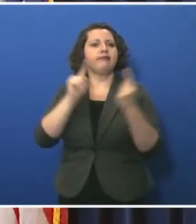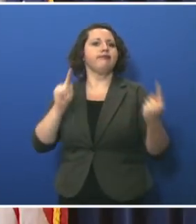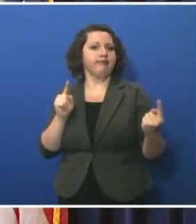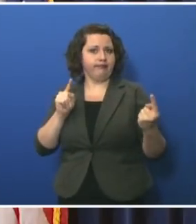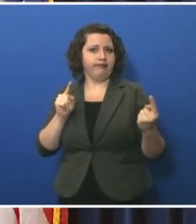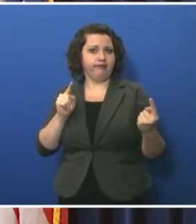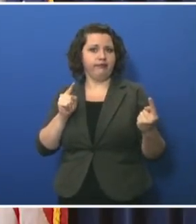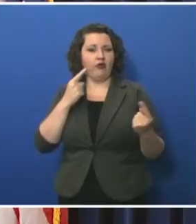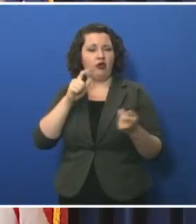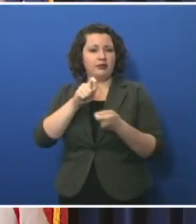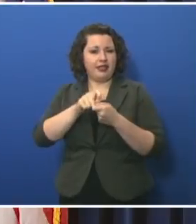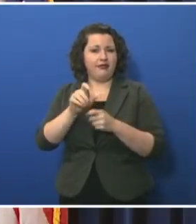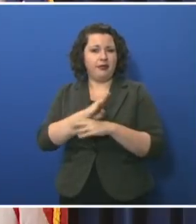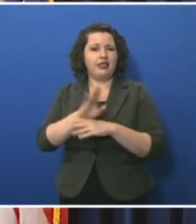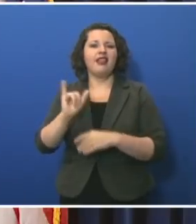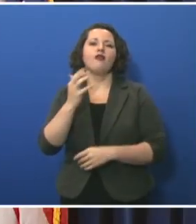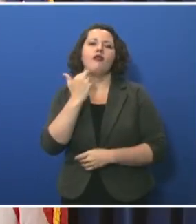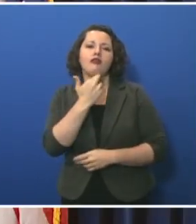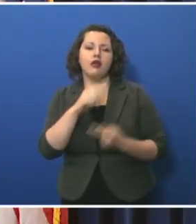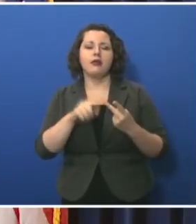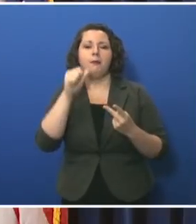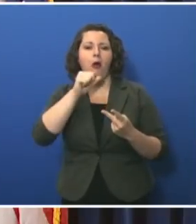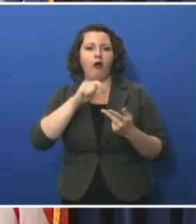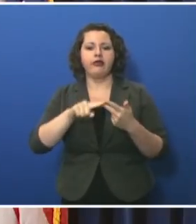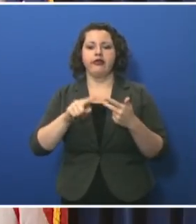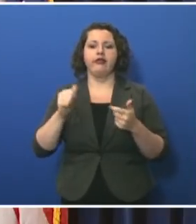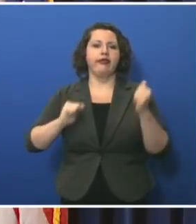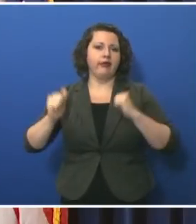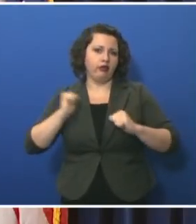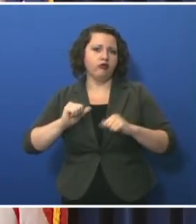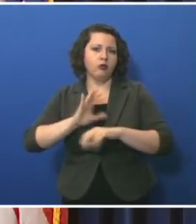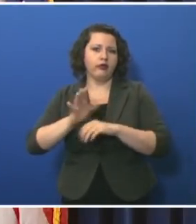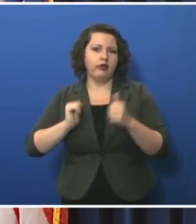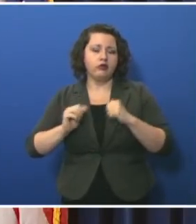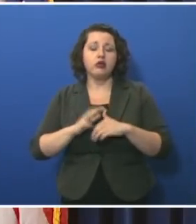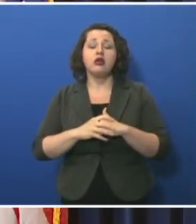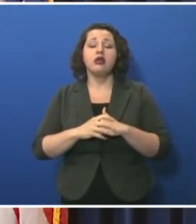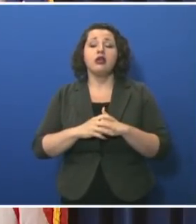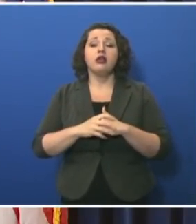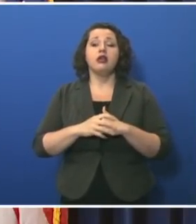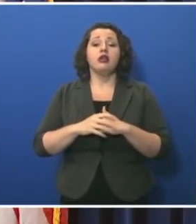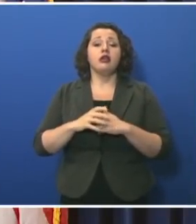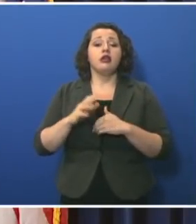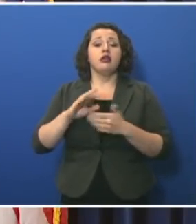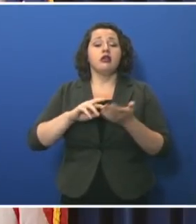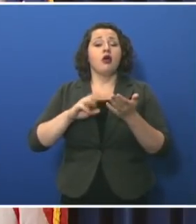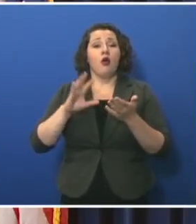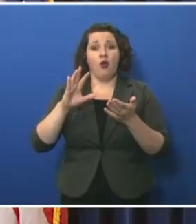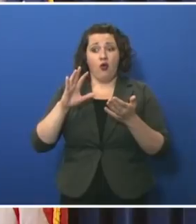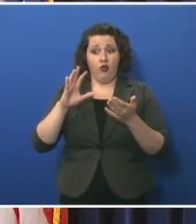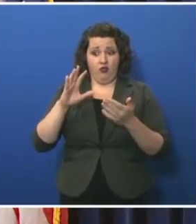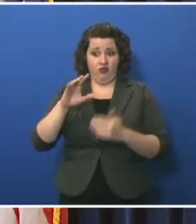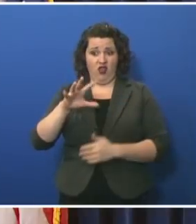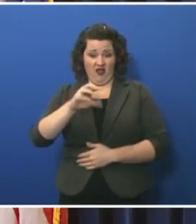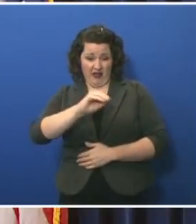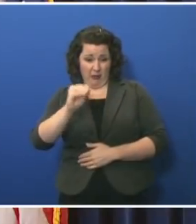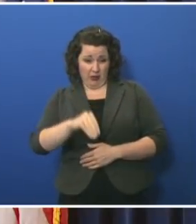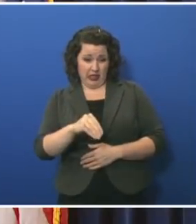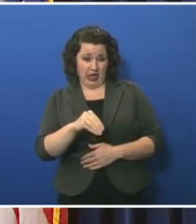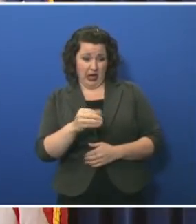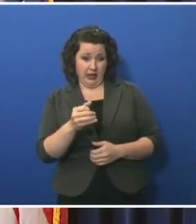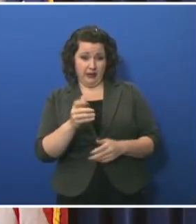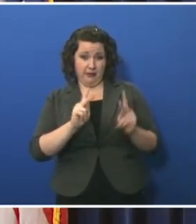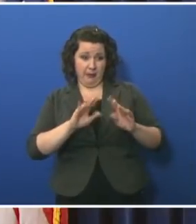for certain businesses like restaurants, bars, and theaters. Eliminating the capacity restrictions will allow businesses